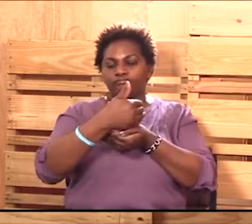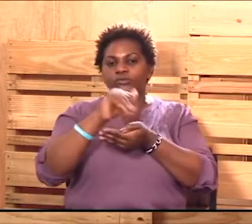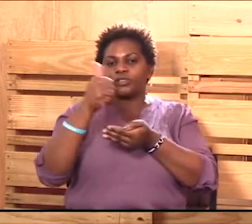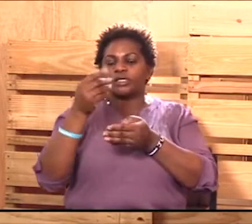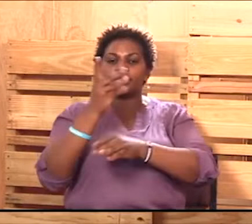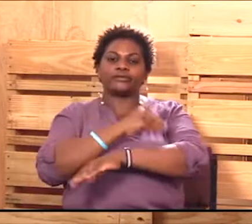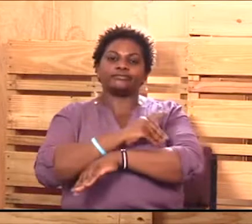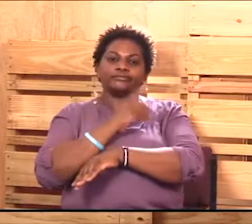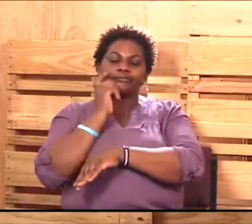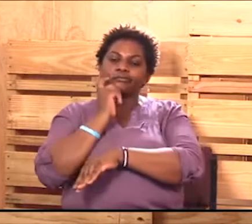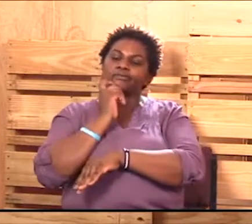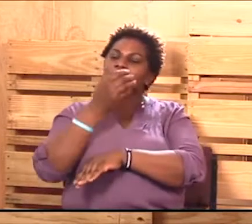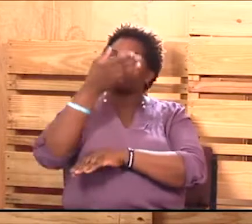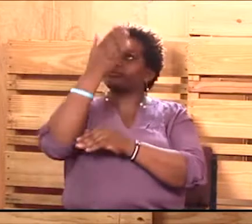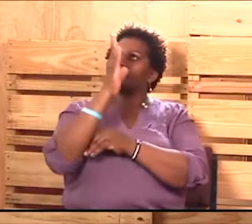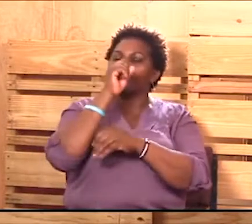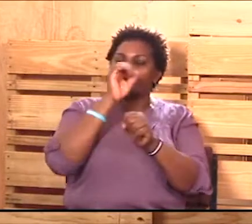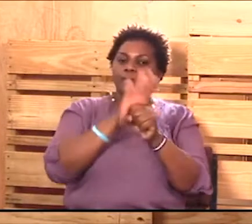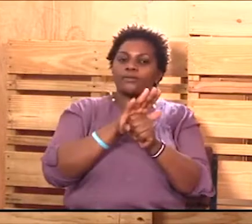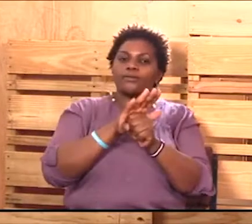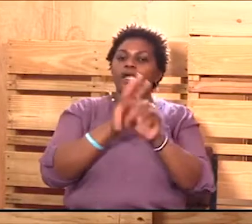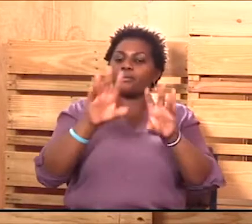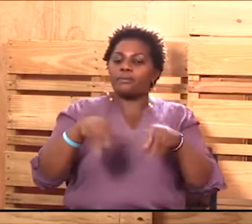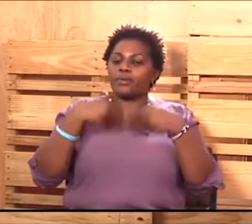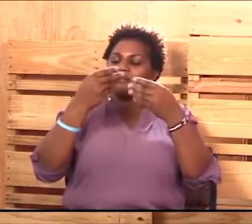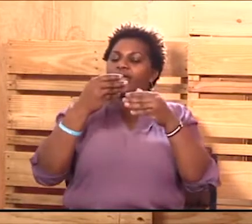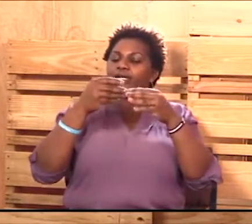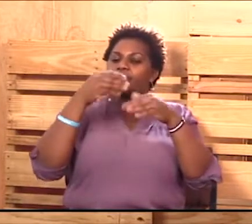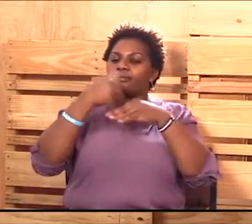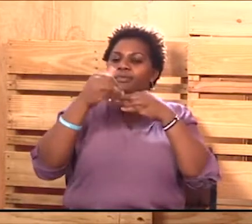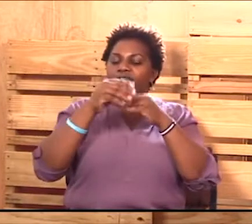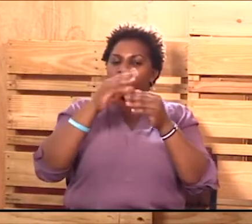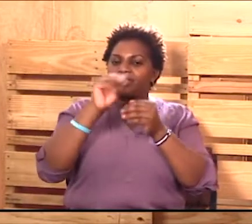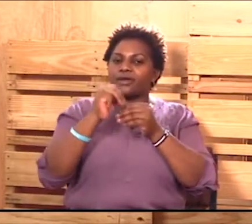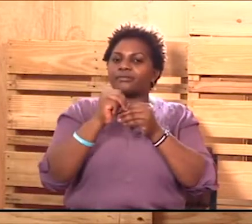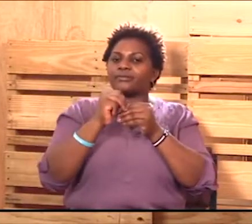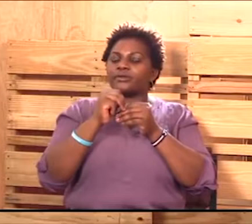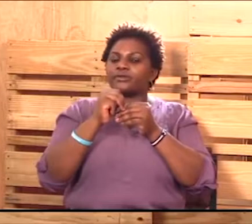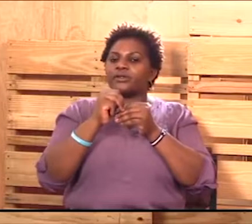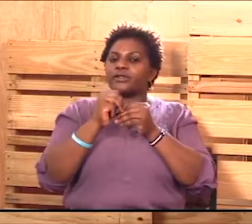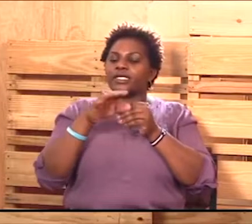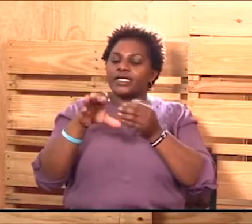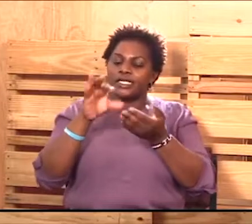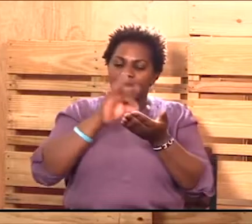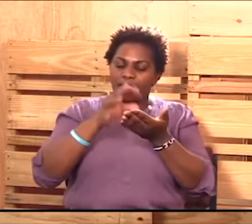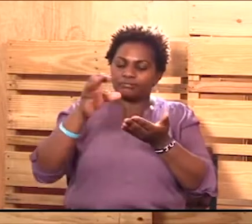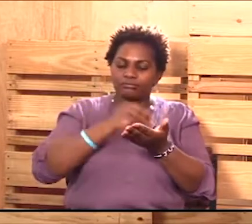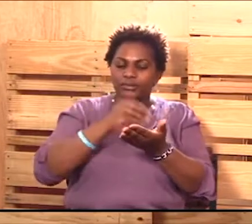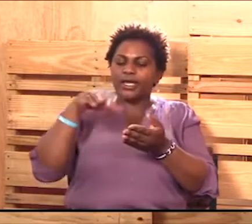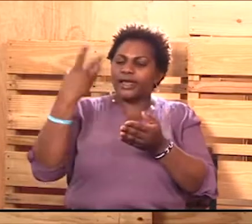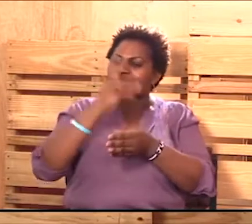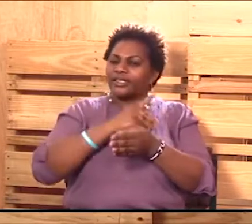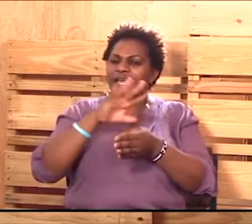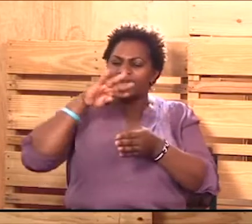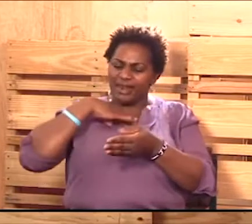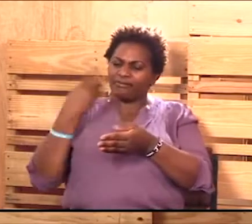other days. So God promises that He will provide bread for them, which they had supposed to take enough for the day,